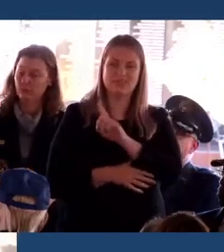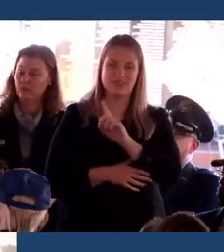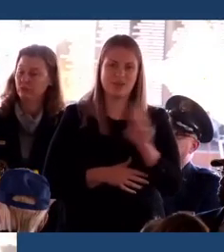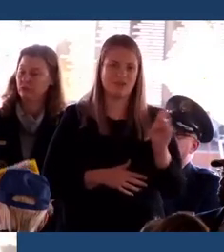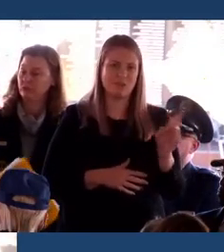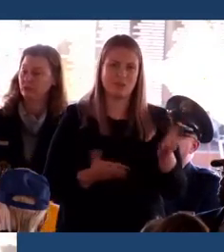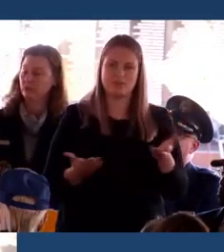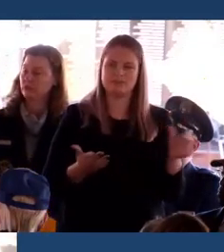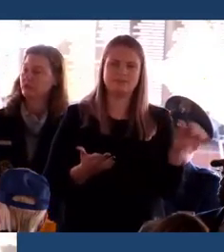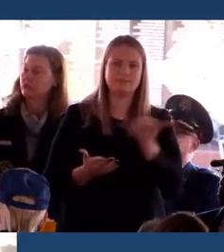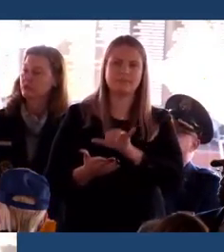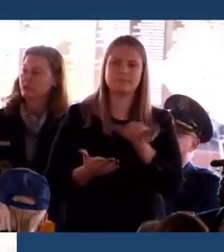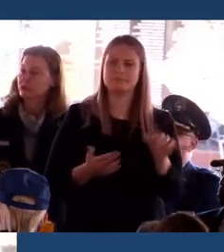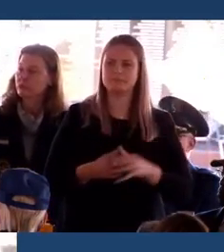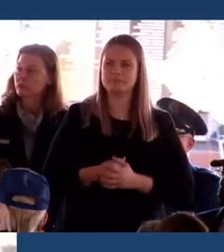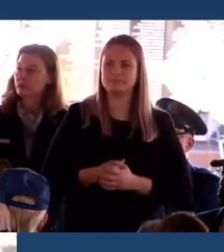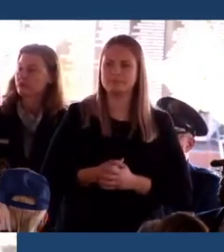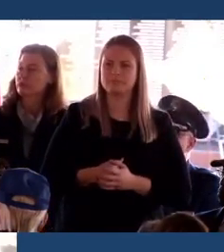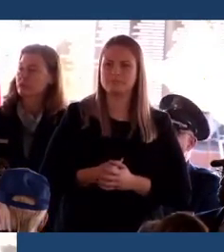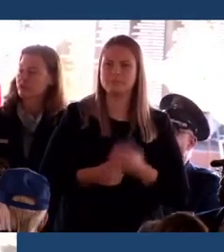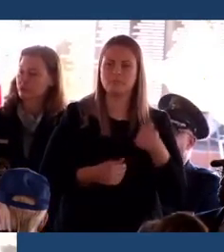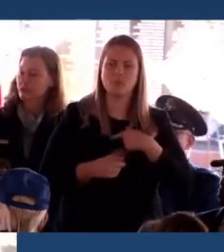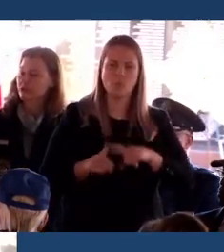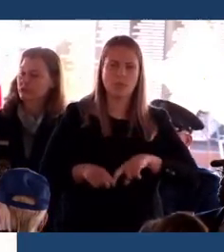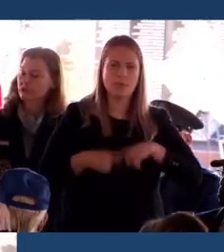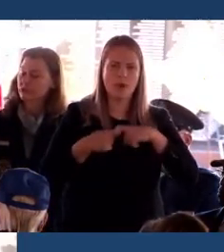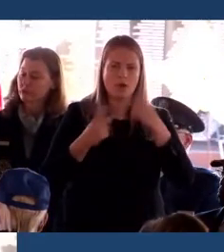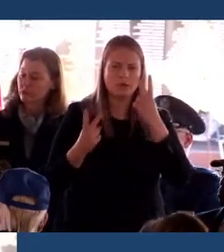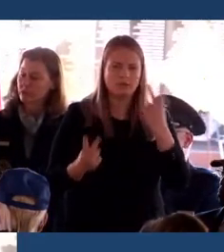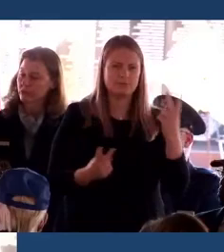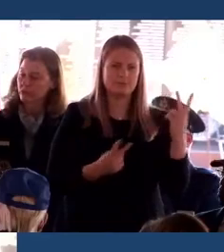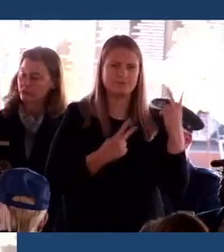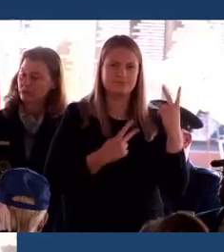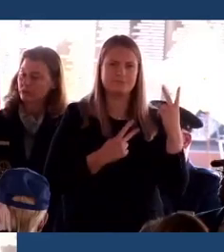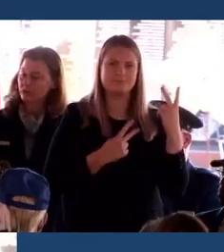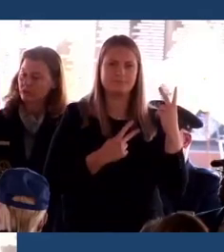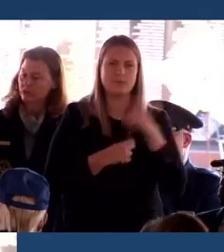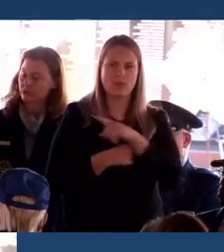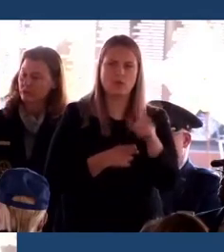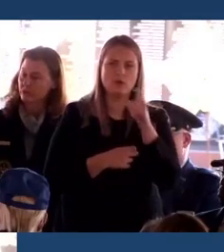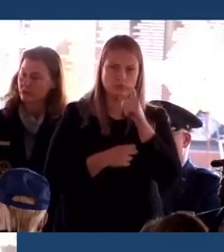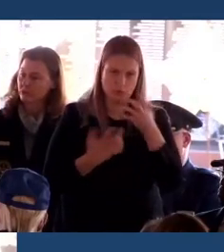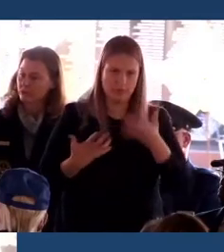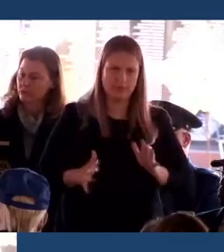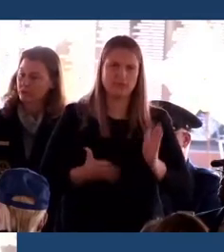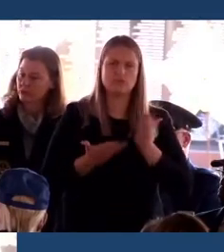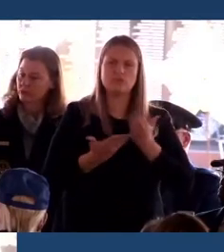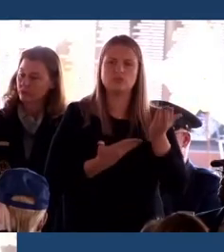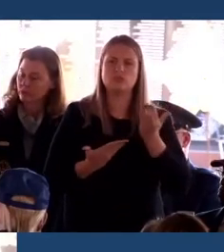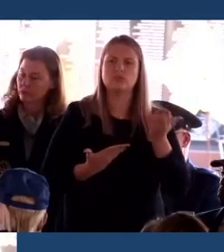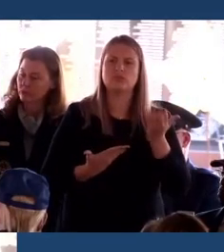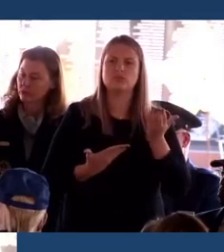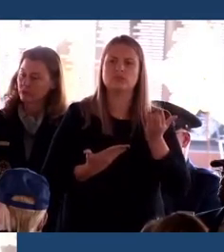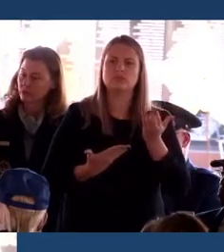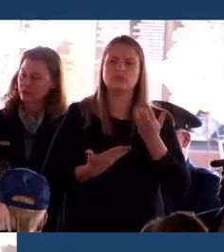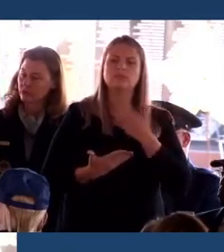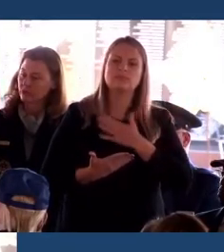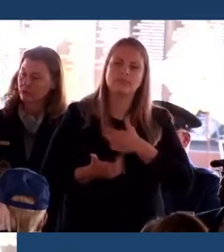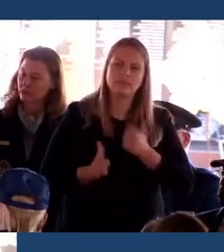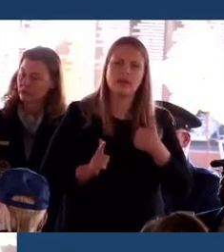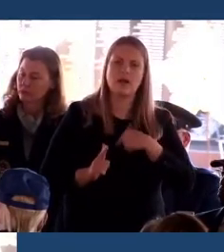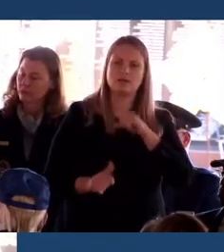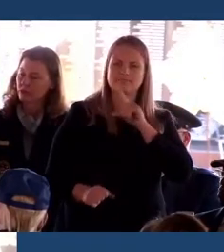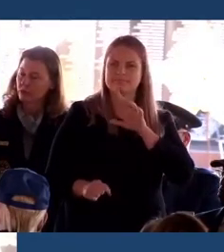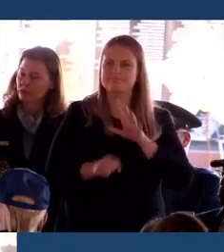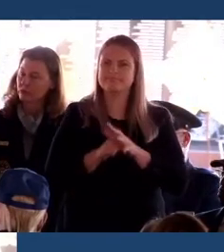and the Republicans. As we pause to reflect on those who have served, let us recommit ourselves to a